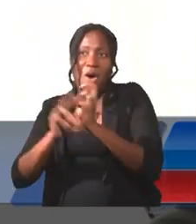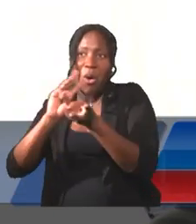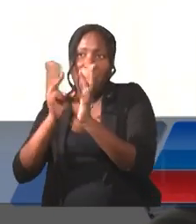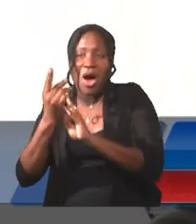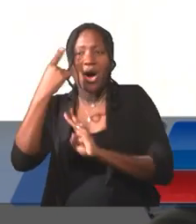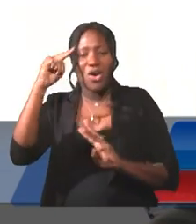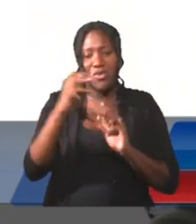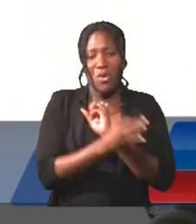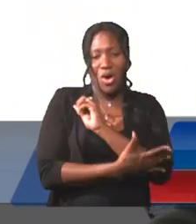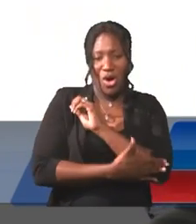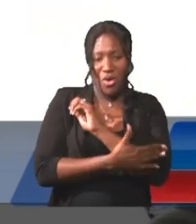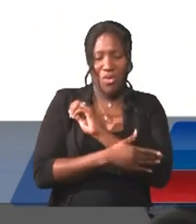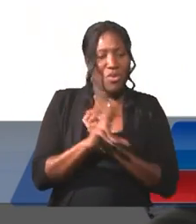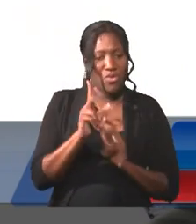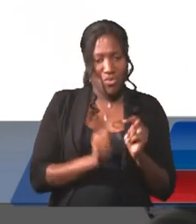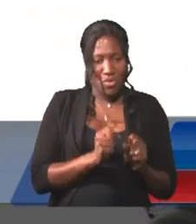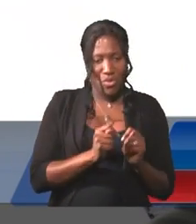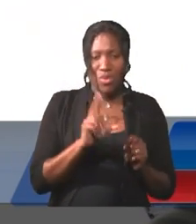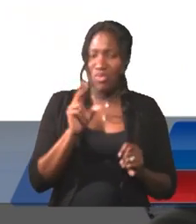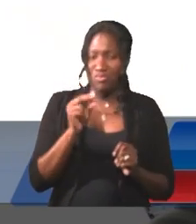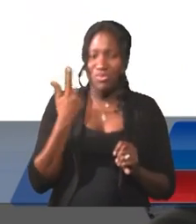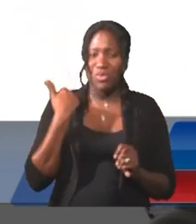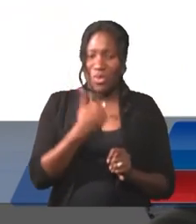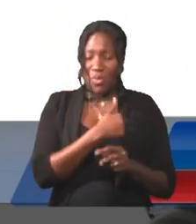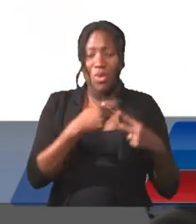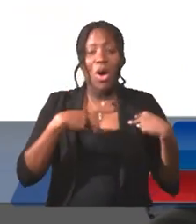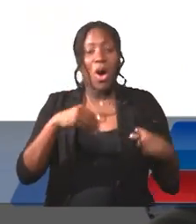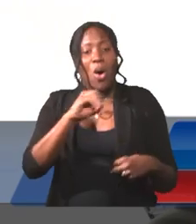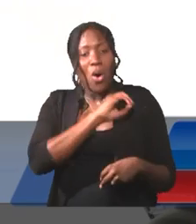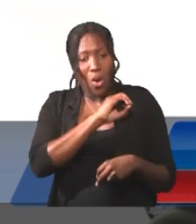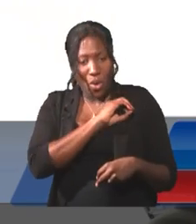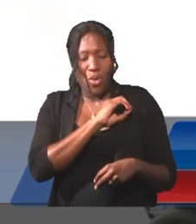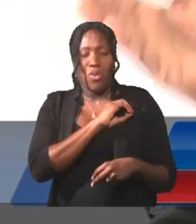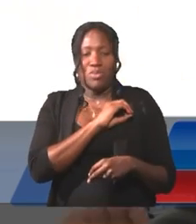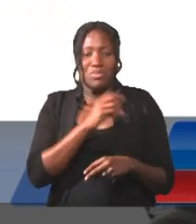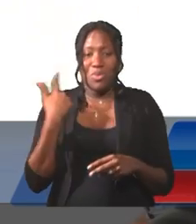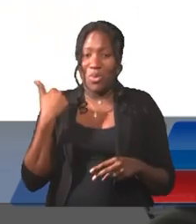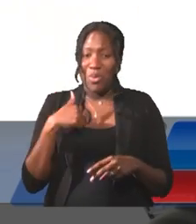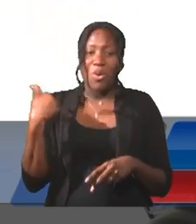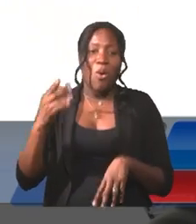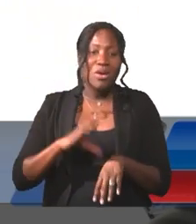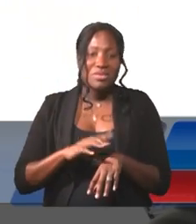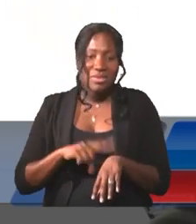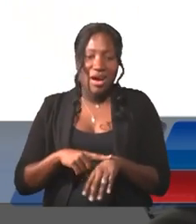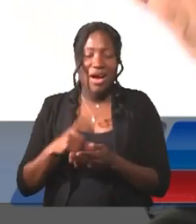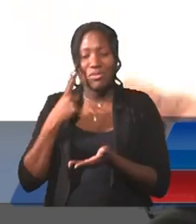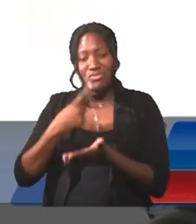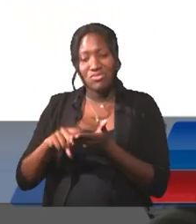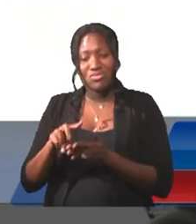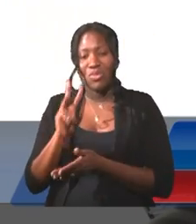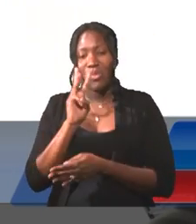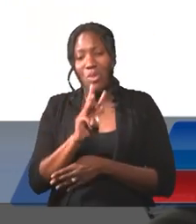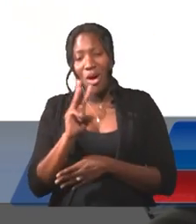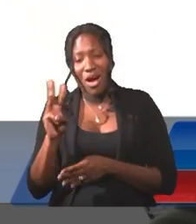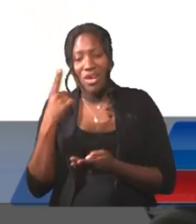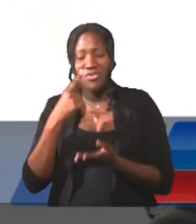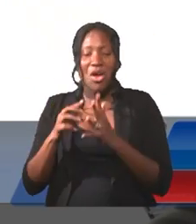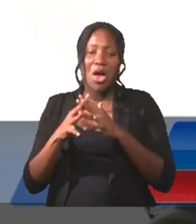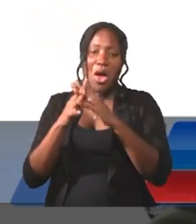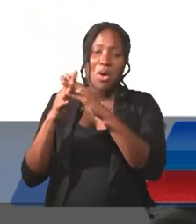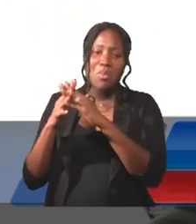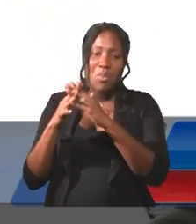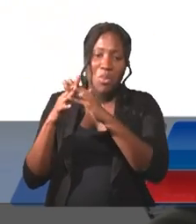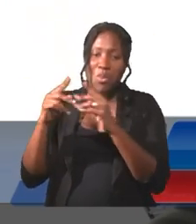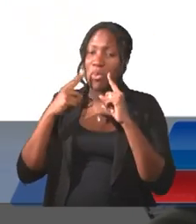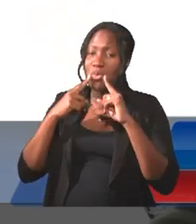to this, we had to rely on third-party data. We had to go on websites, we had to go on the US sites, we